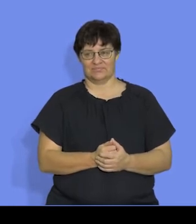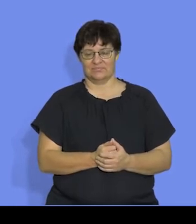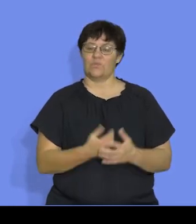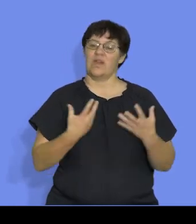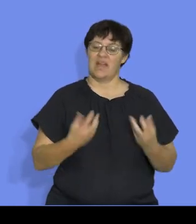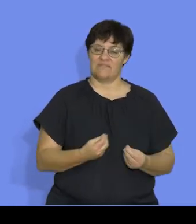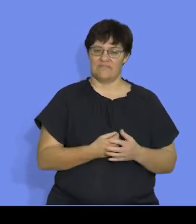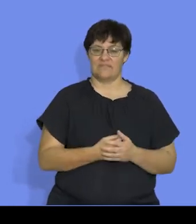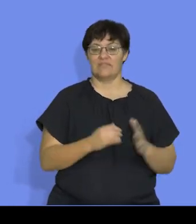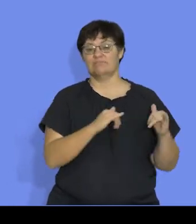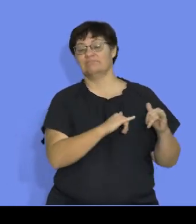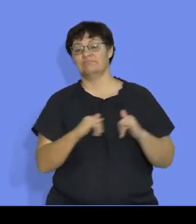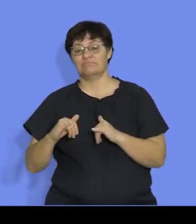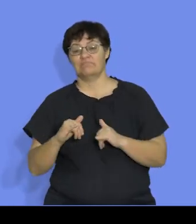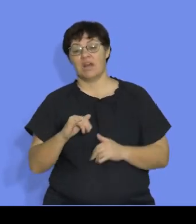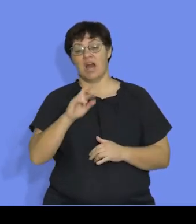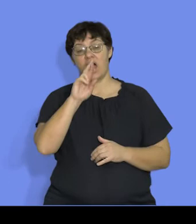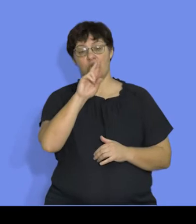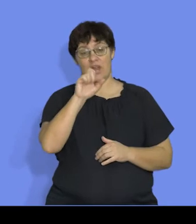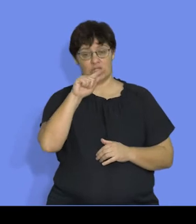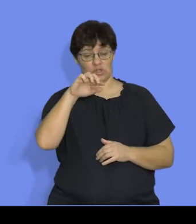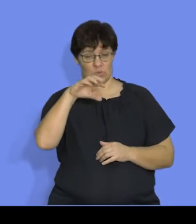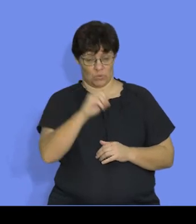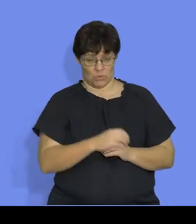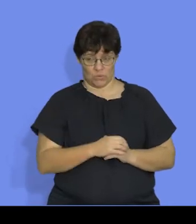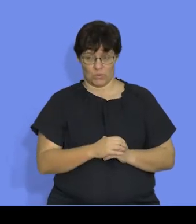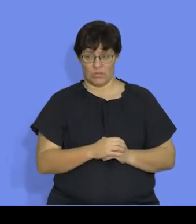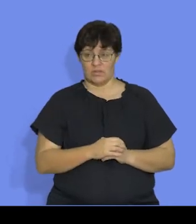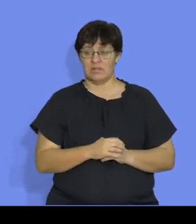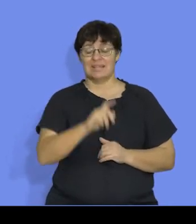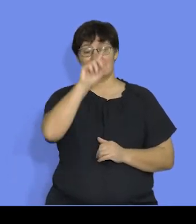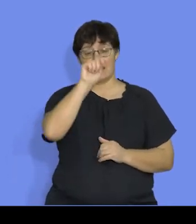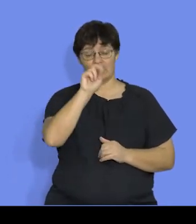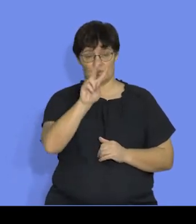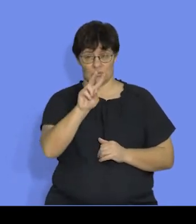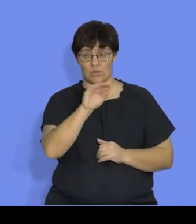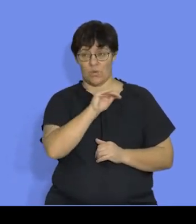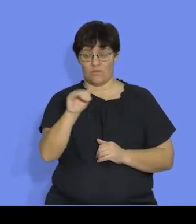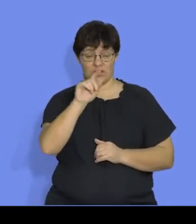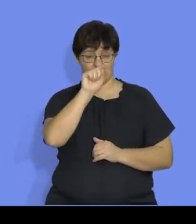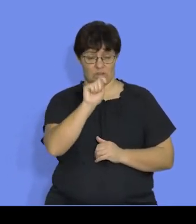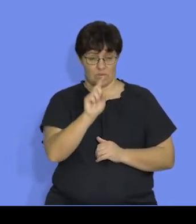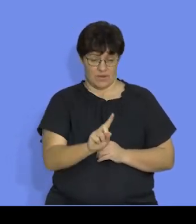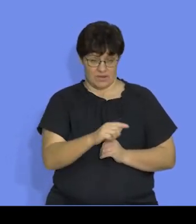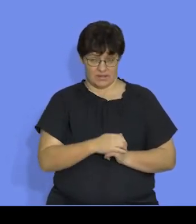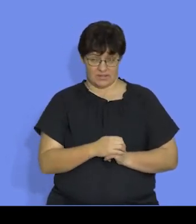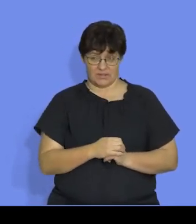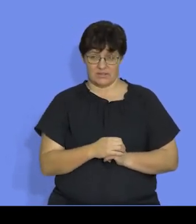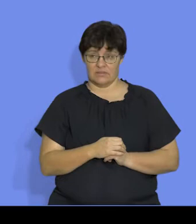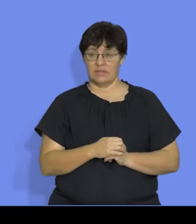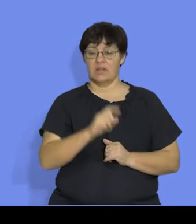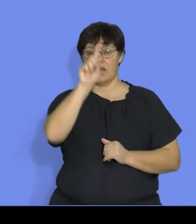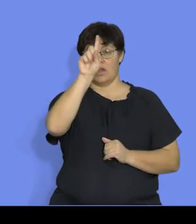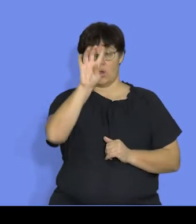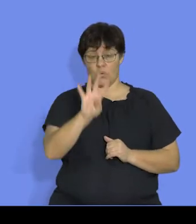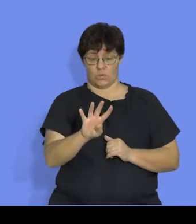we have the common ratio, which we discussed earlier, is equal to term 2 over term 1, which